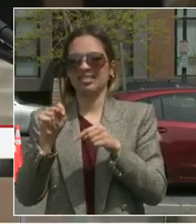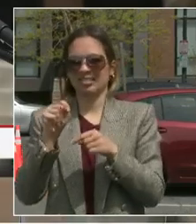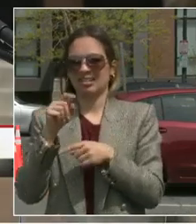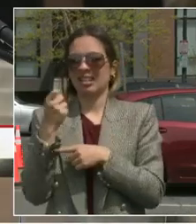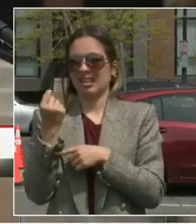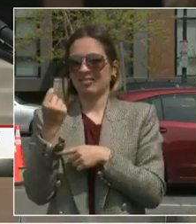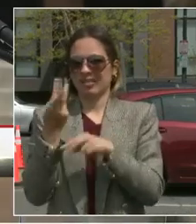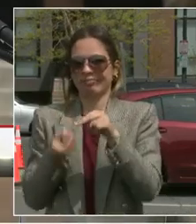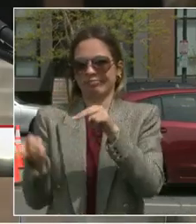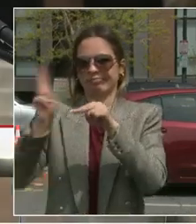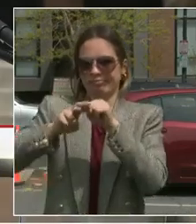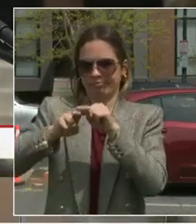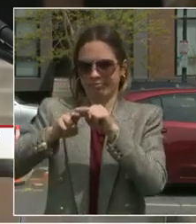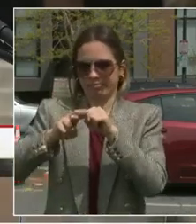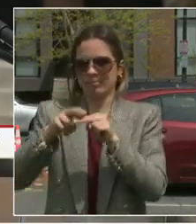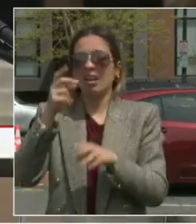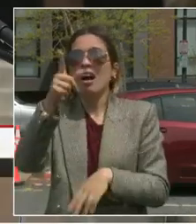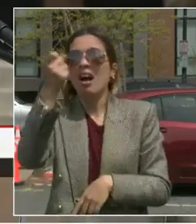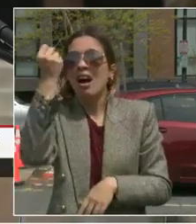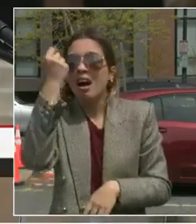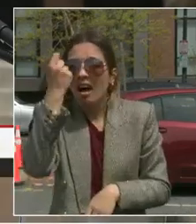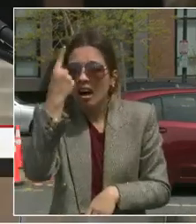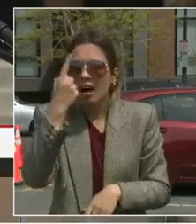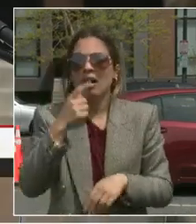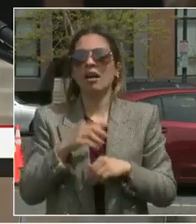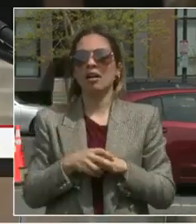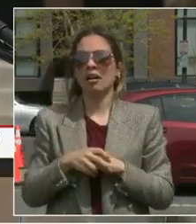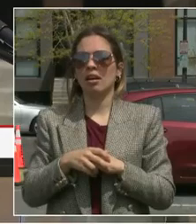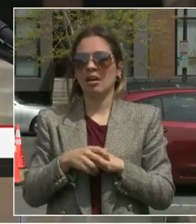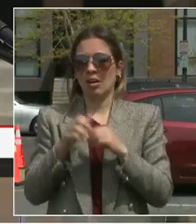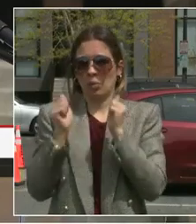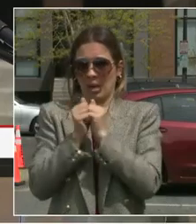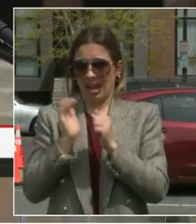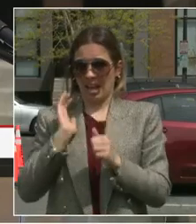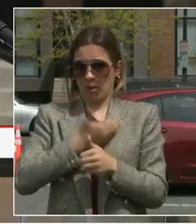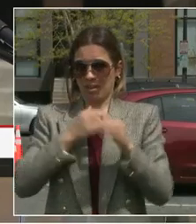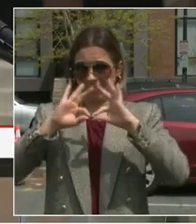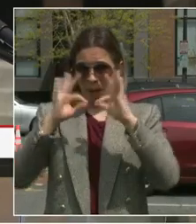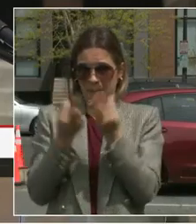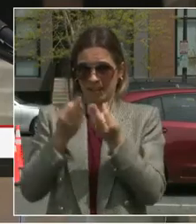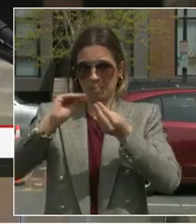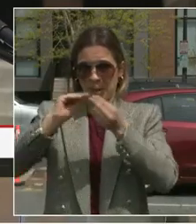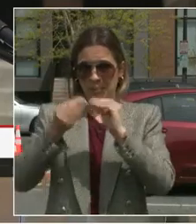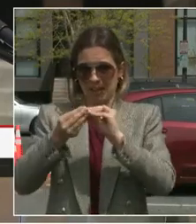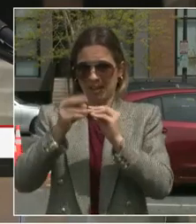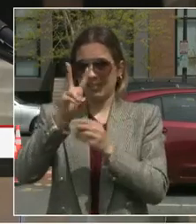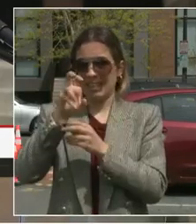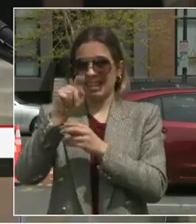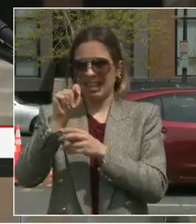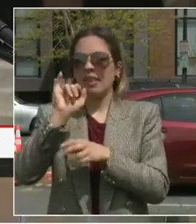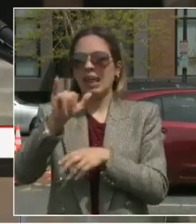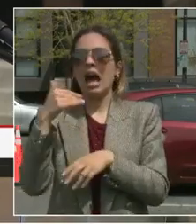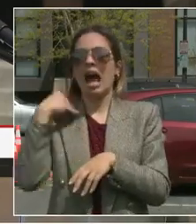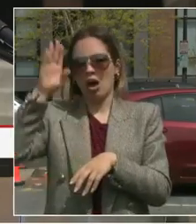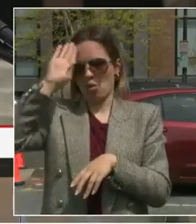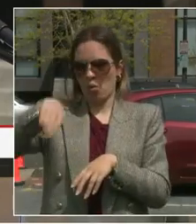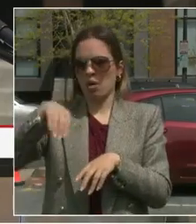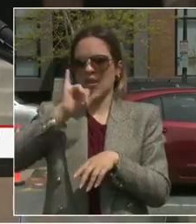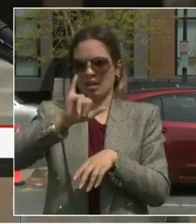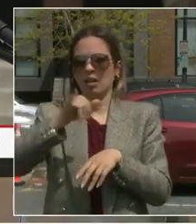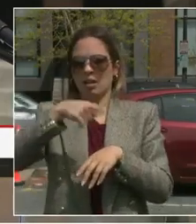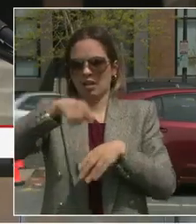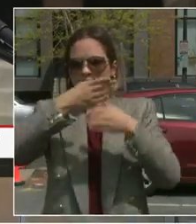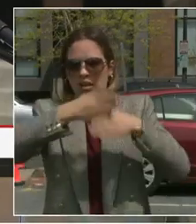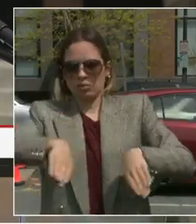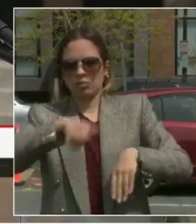11%. Now we know, sort of like with our family number, that those are veterans for whom we have a housing resource, and